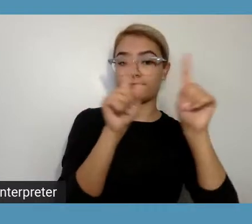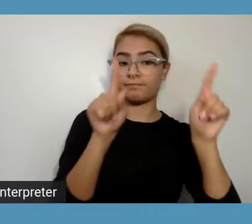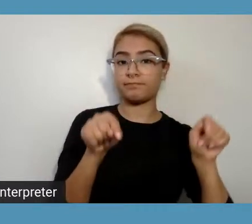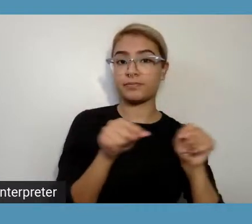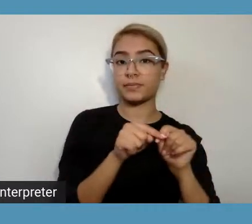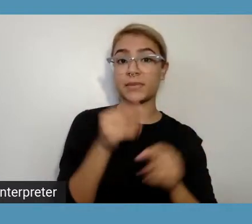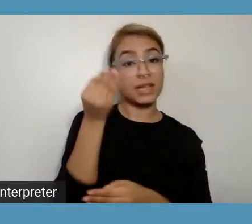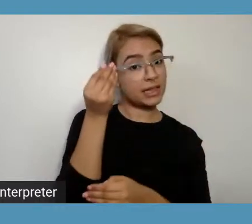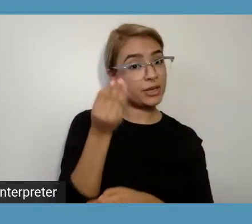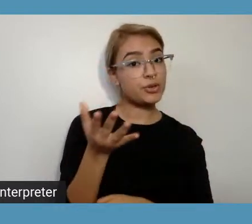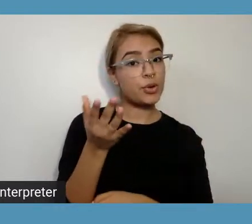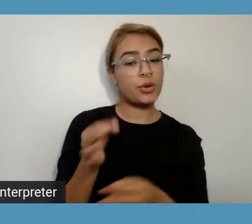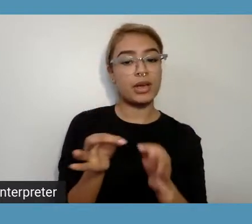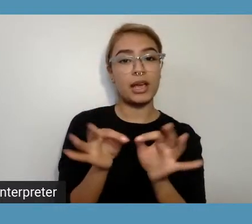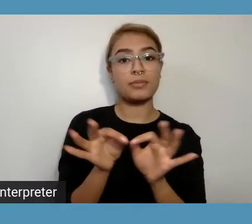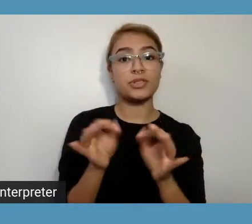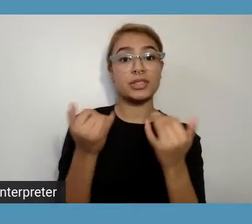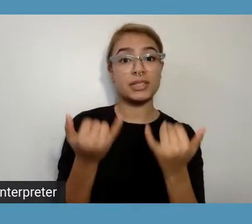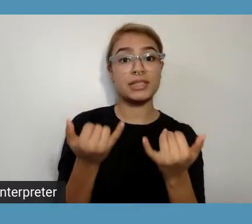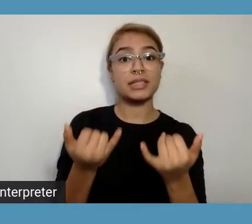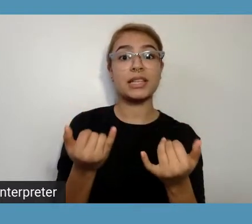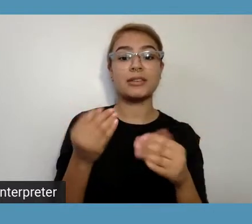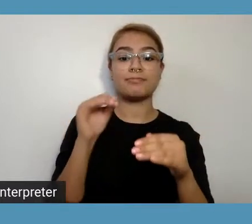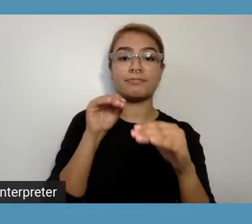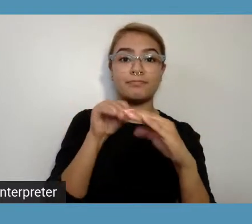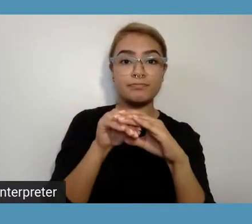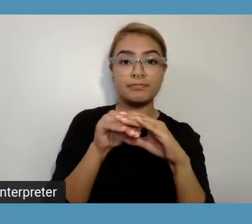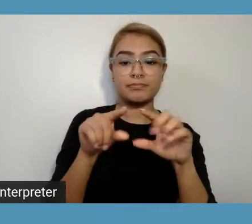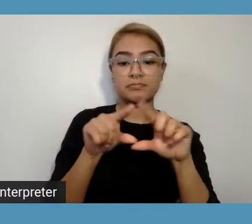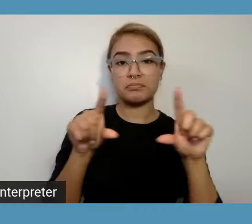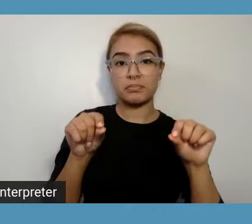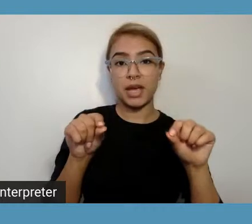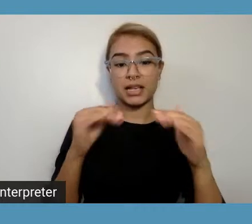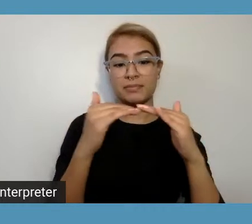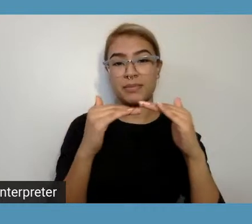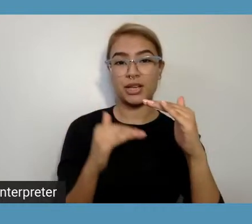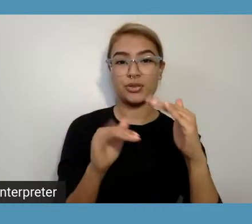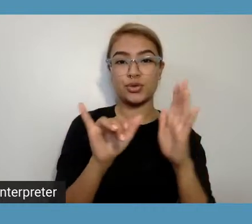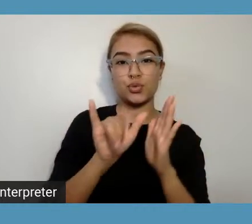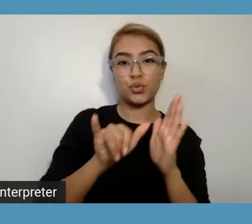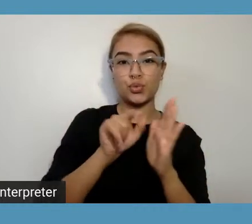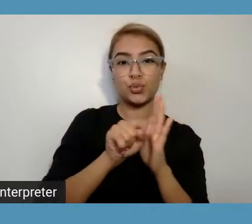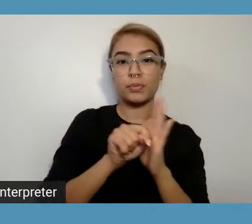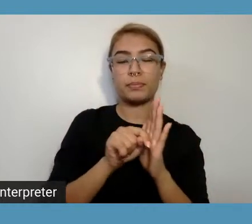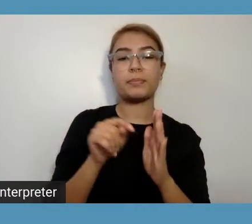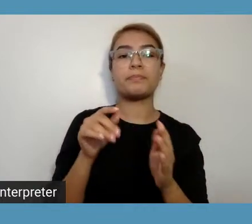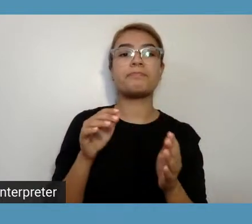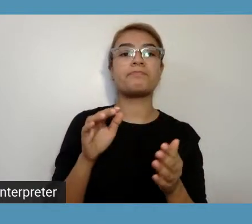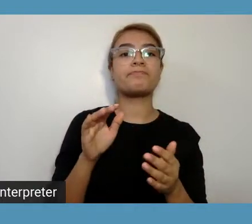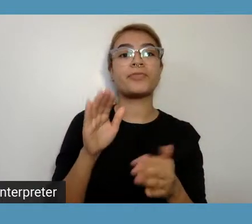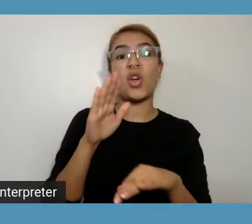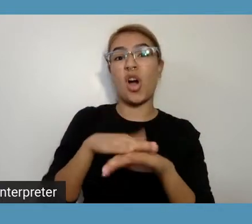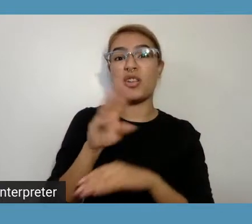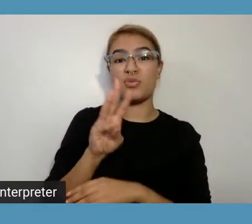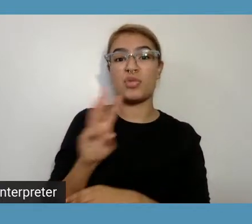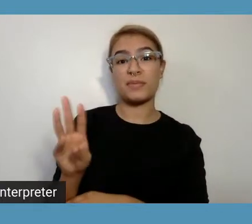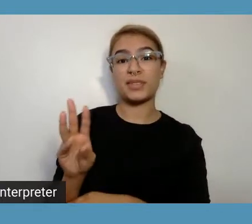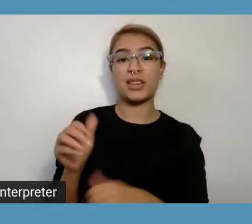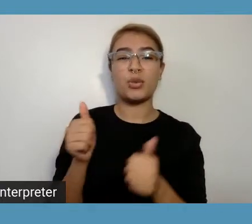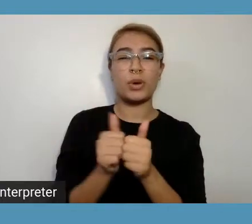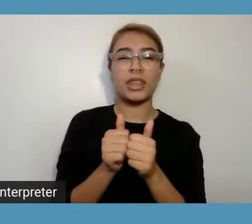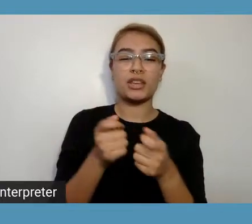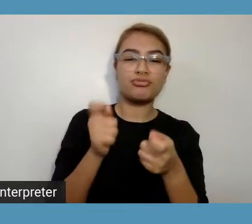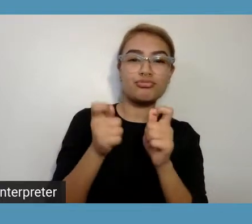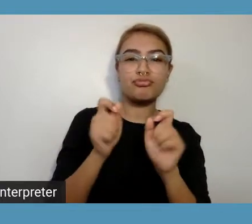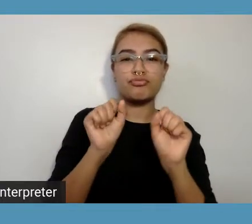that captioning for today's program is embedded in a box just below the YouTube player on our website, with controls to adjust